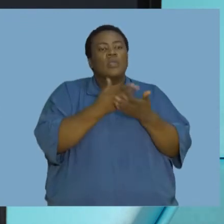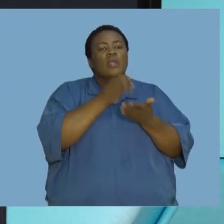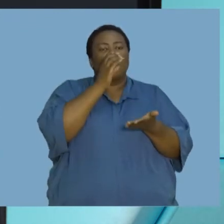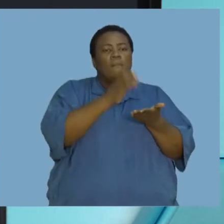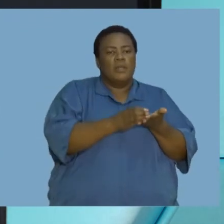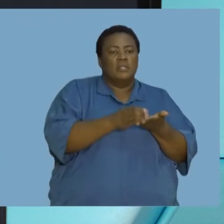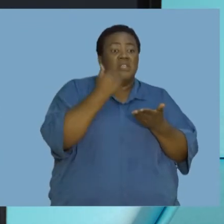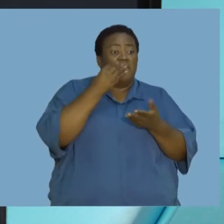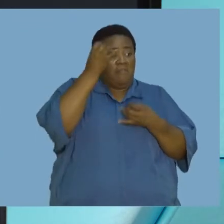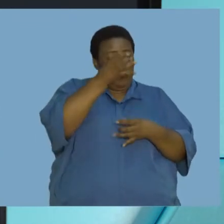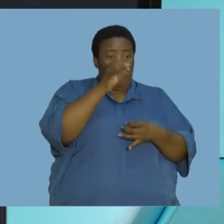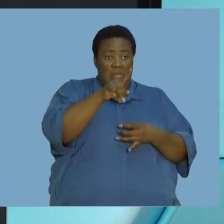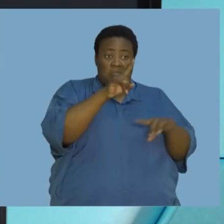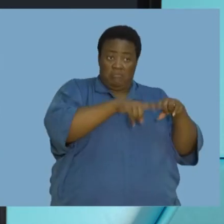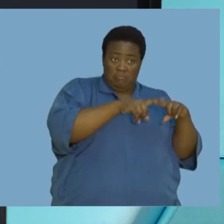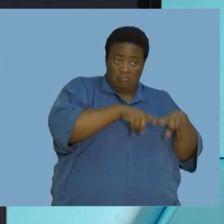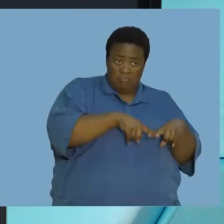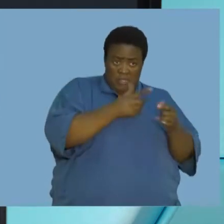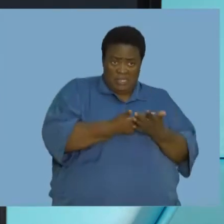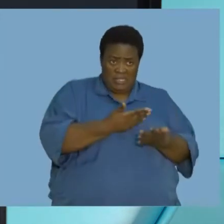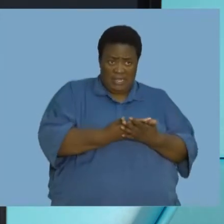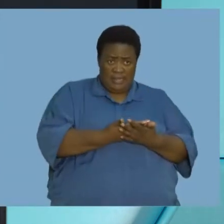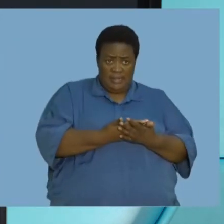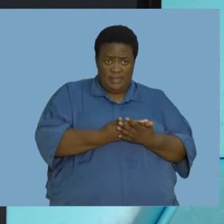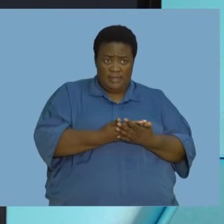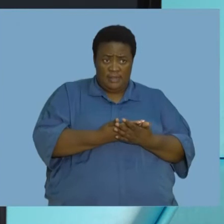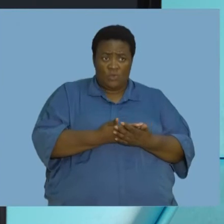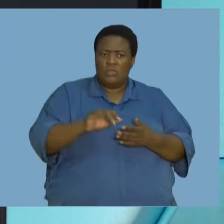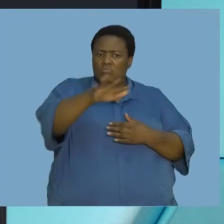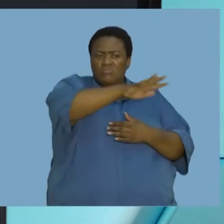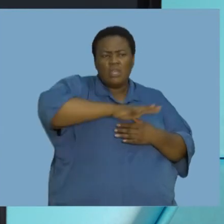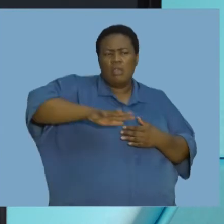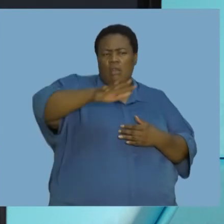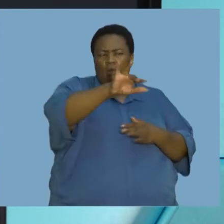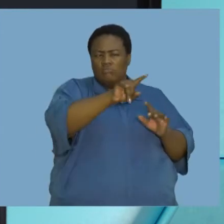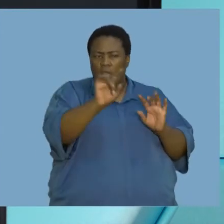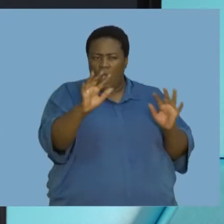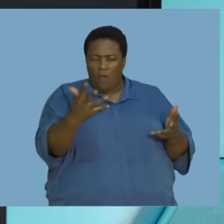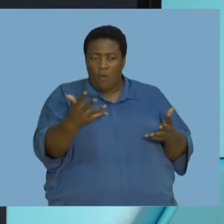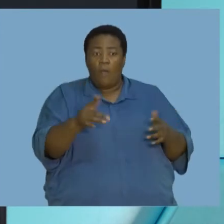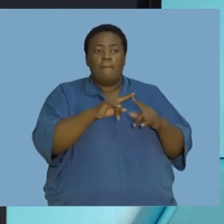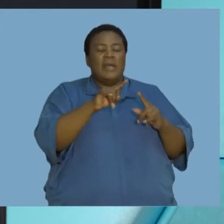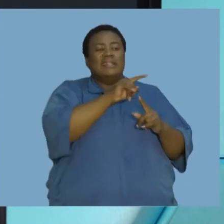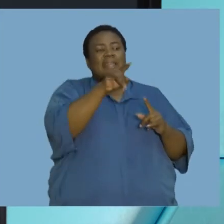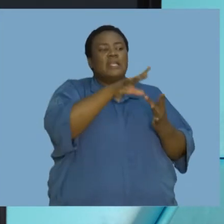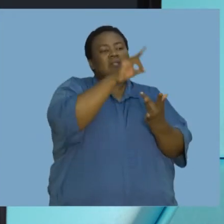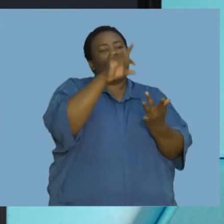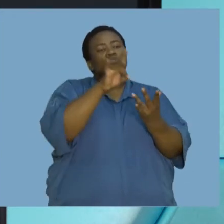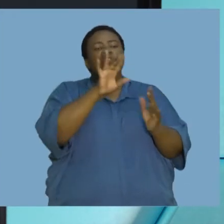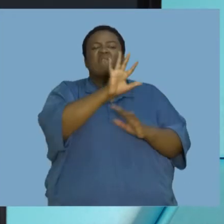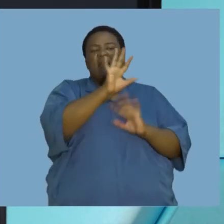on whether this information is reliable in the greater context of the neighborhood. All they did was they sampled 5